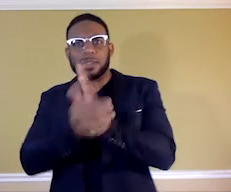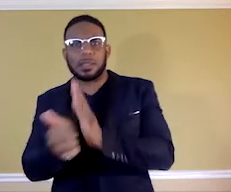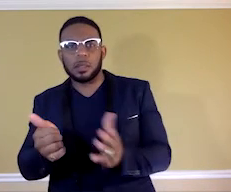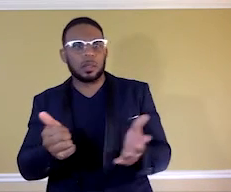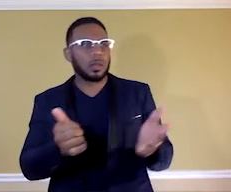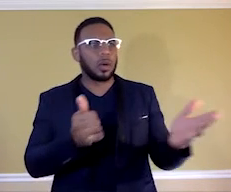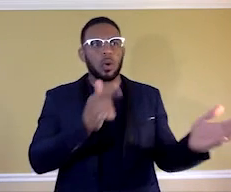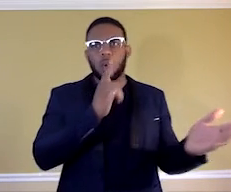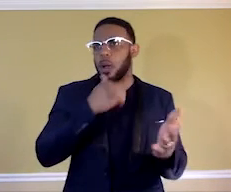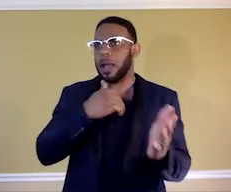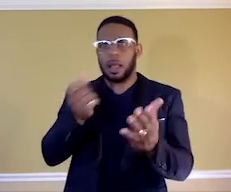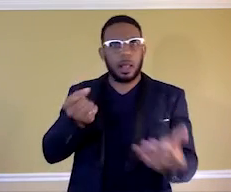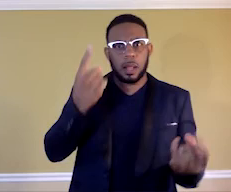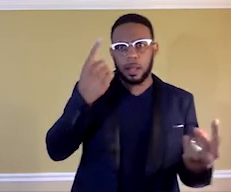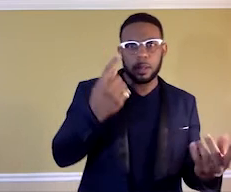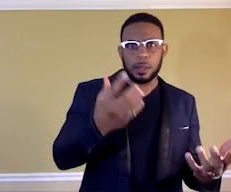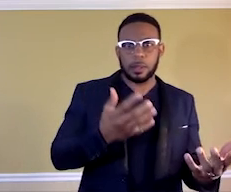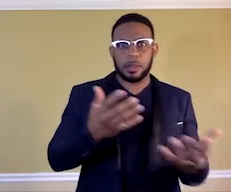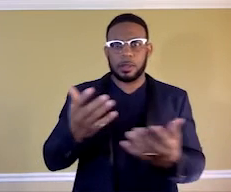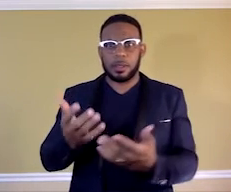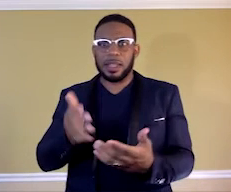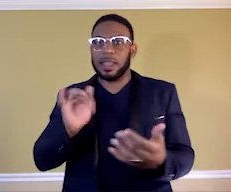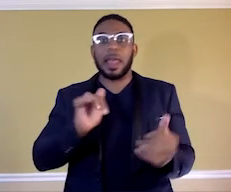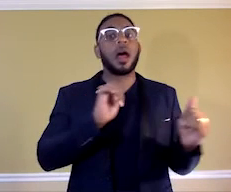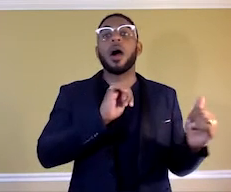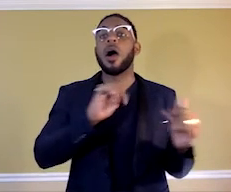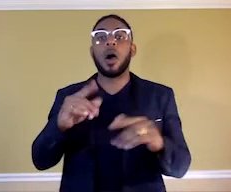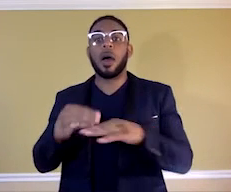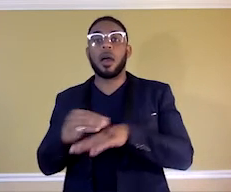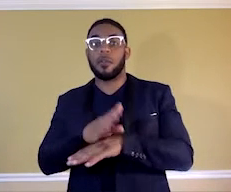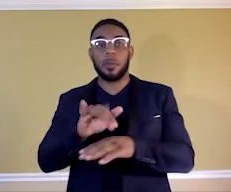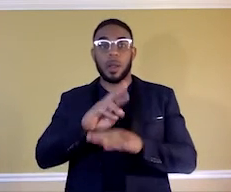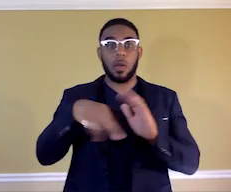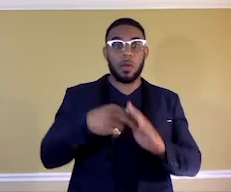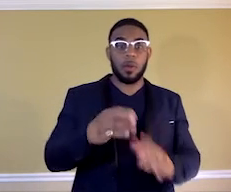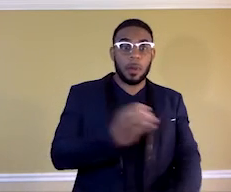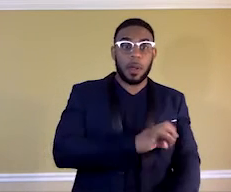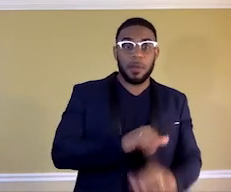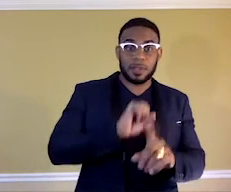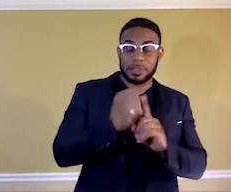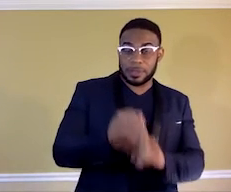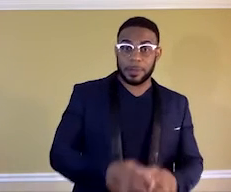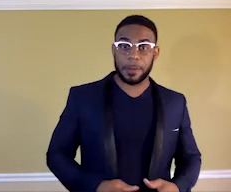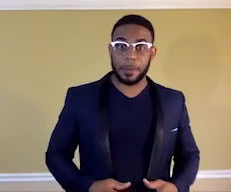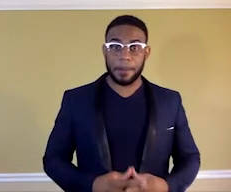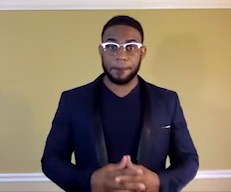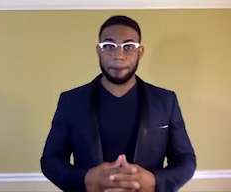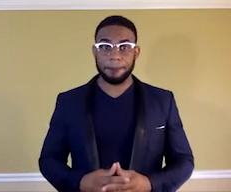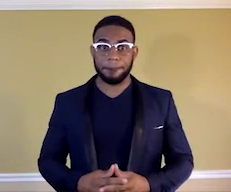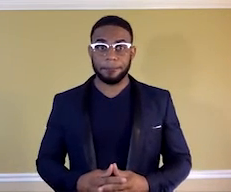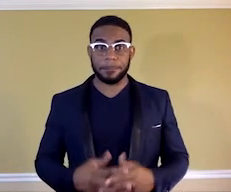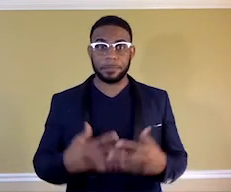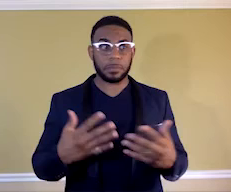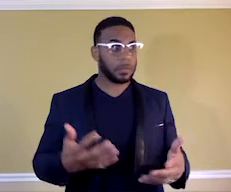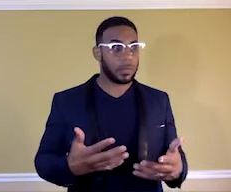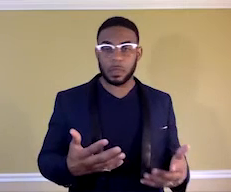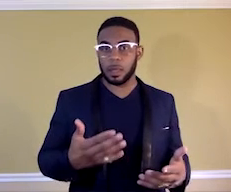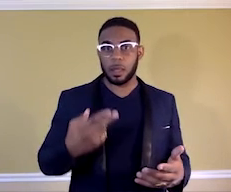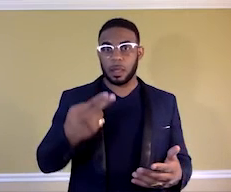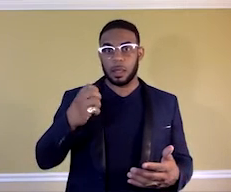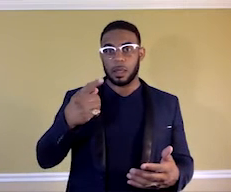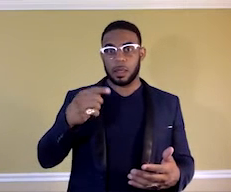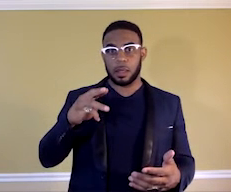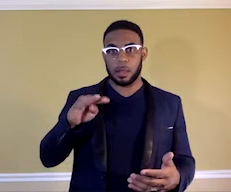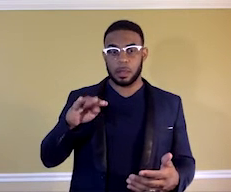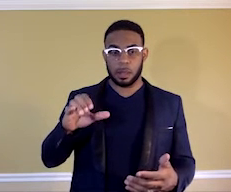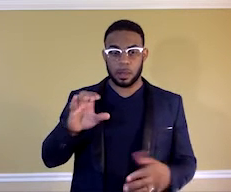skills, who has the understanding, this is all influenced by the role of power in society. The hegemonic